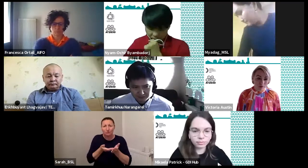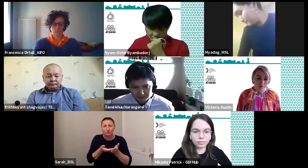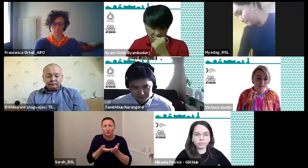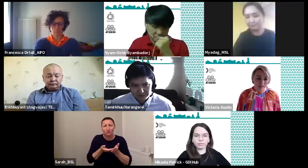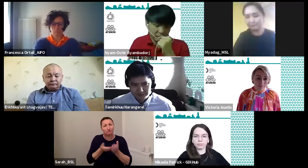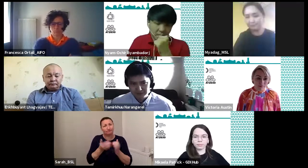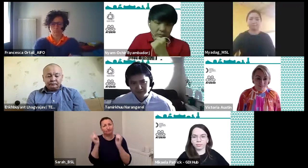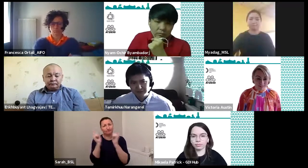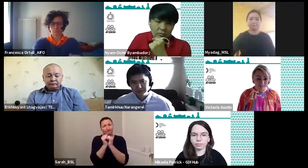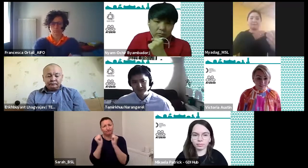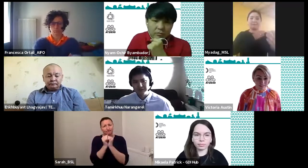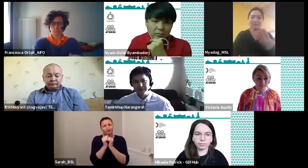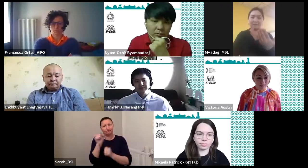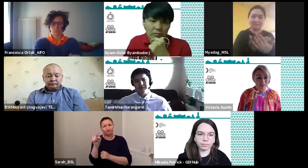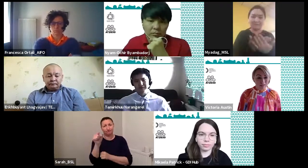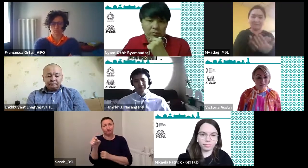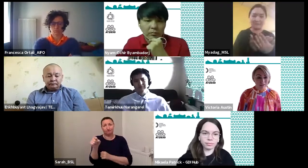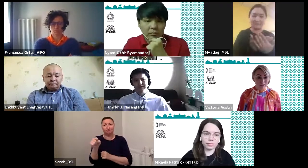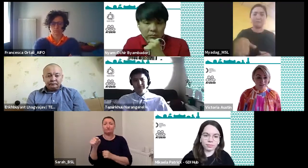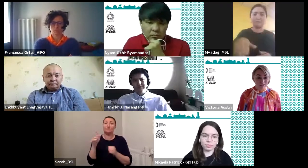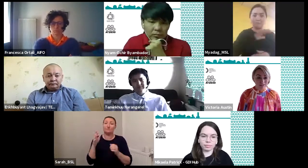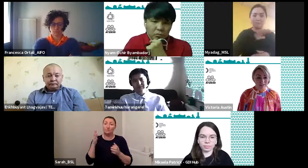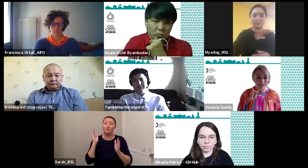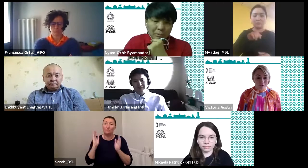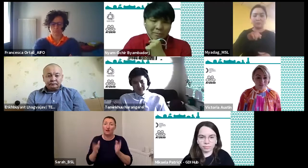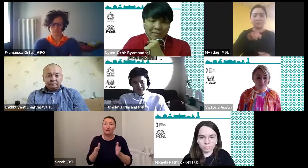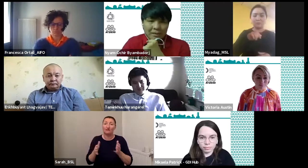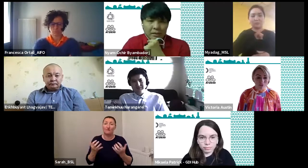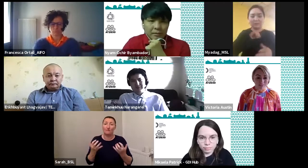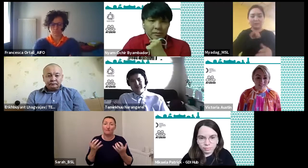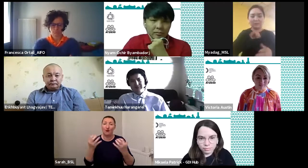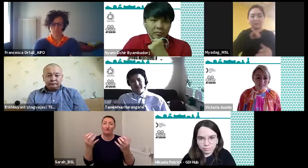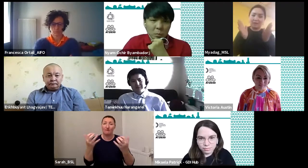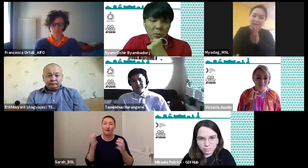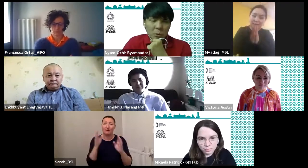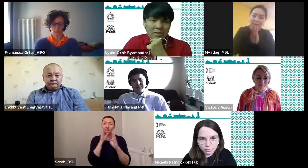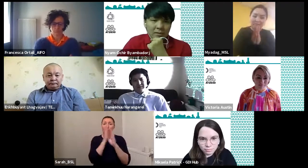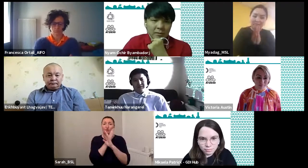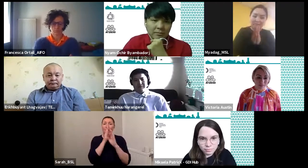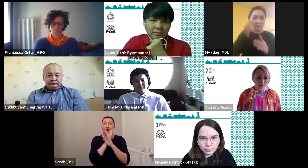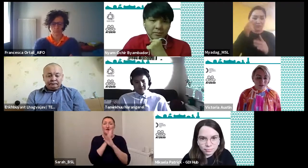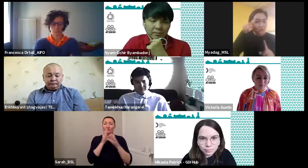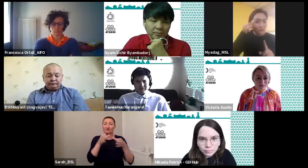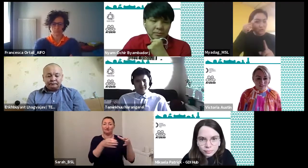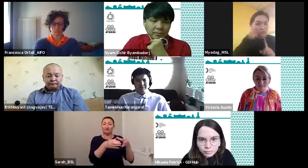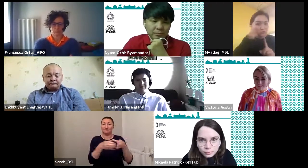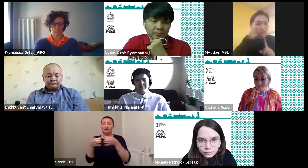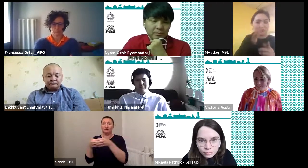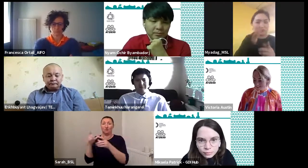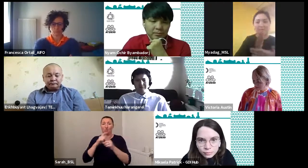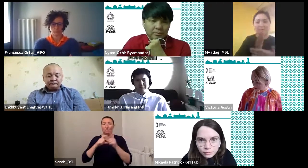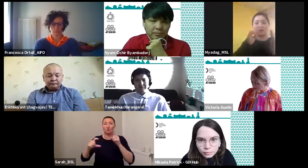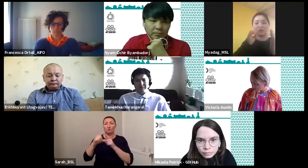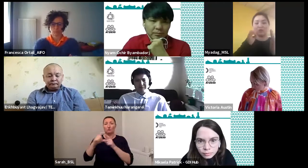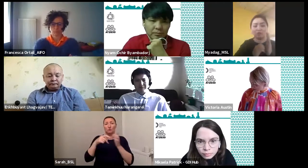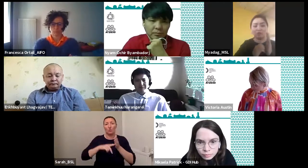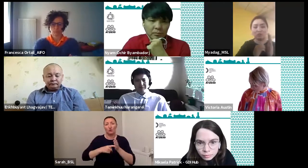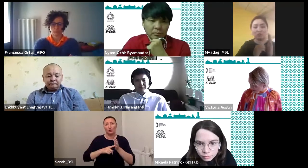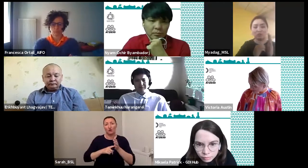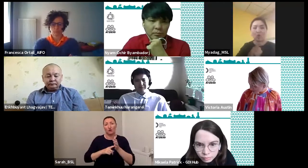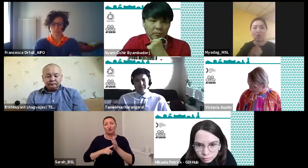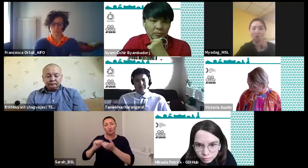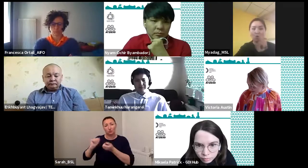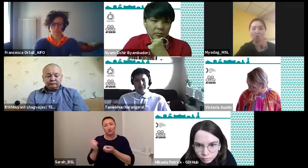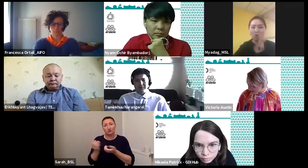both public and private sector and community organisations can help to support and deliver. I'm now delighted to introduce